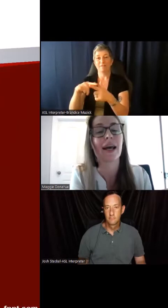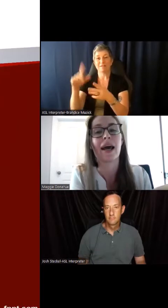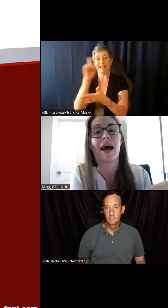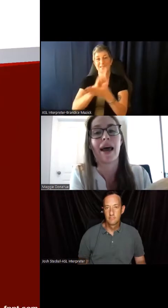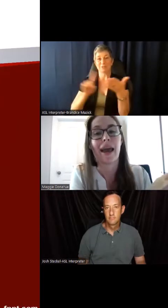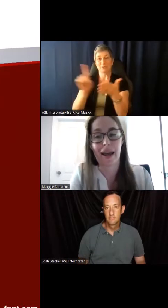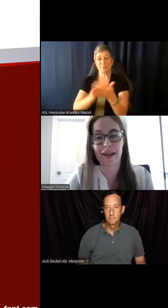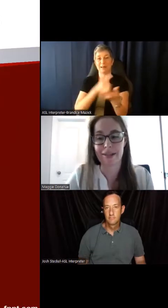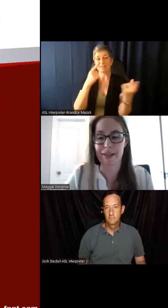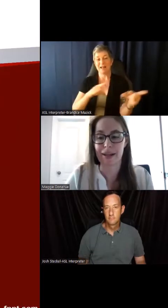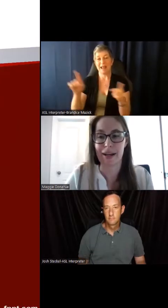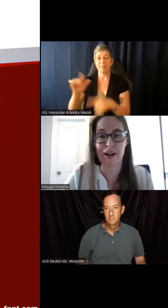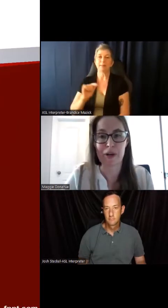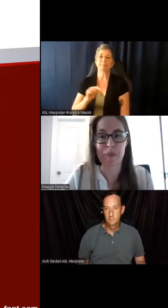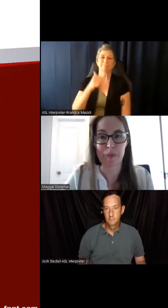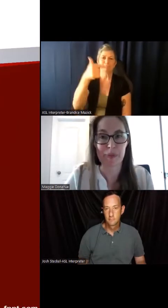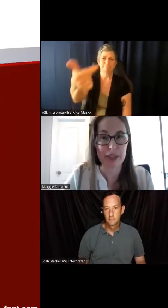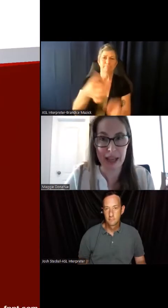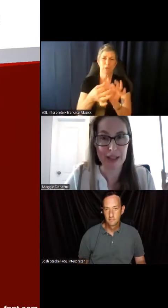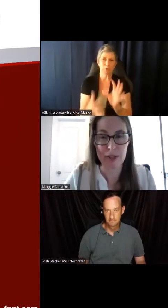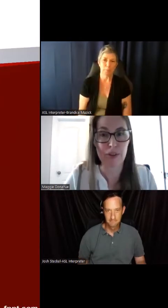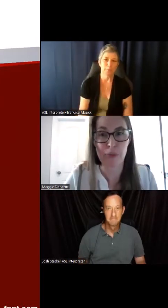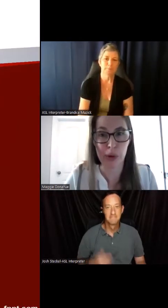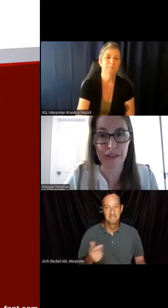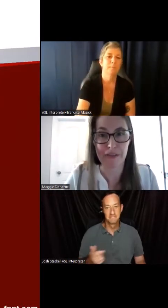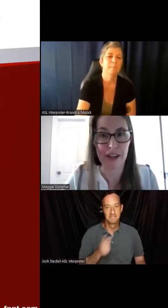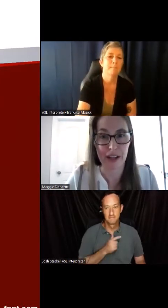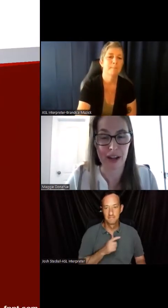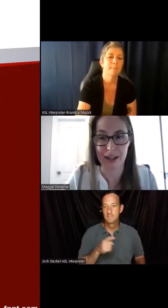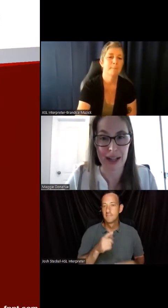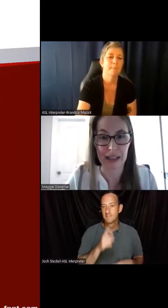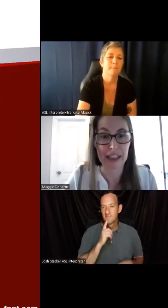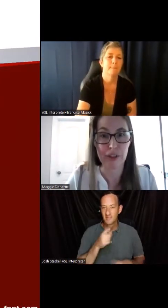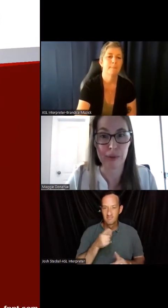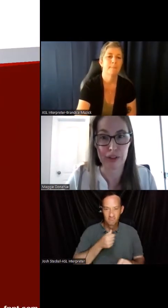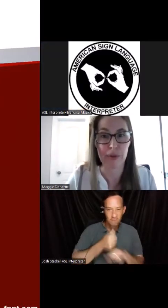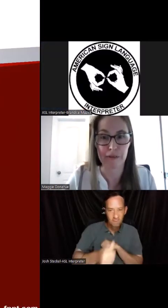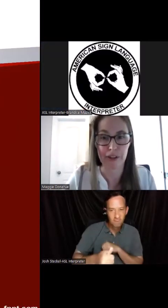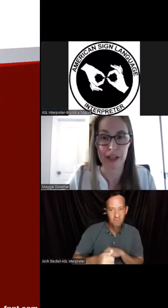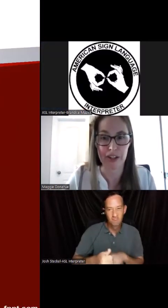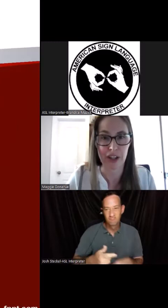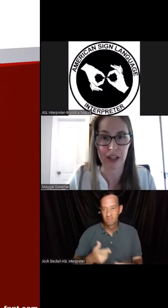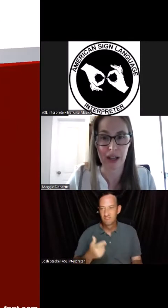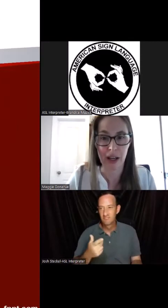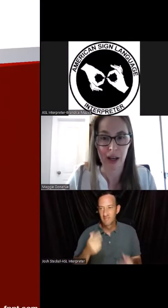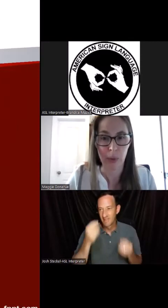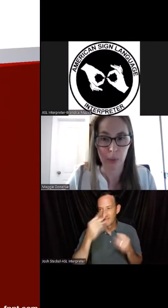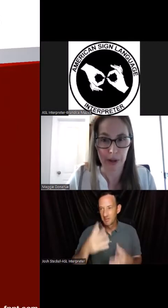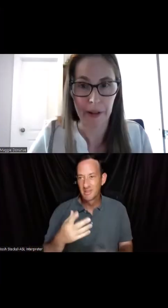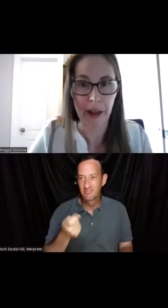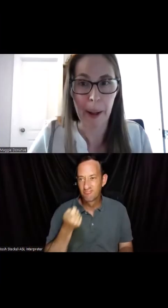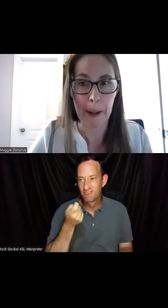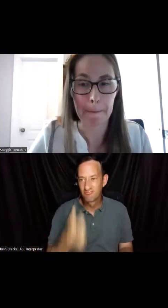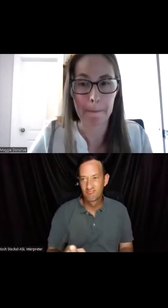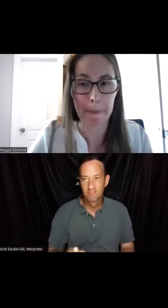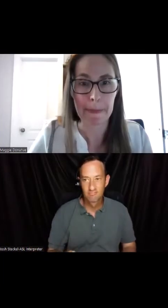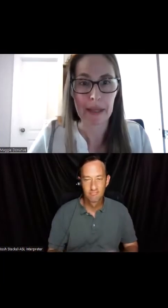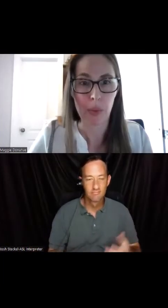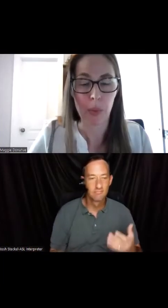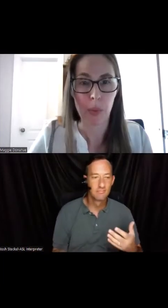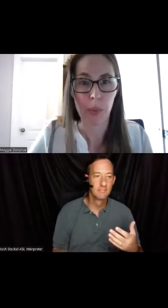happening. And they sort of point the finger and leave you with no information. Well,